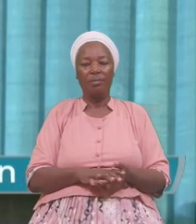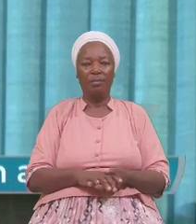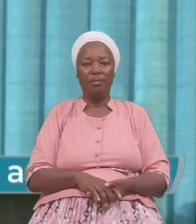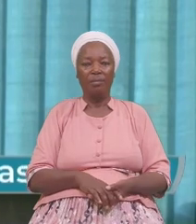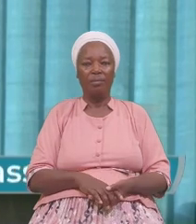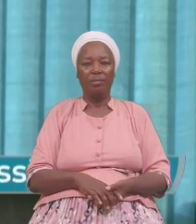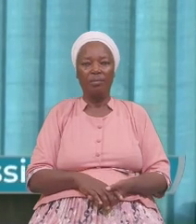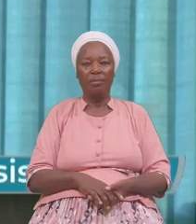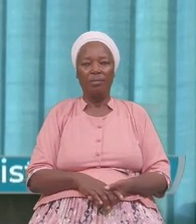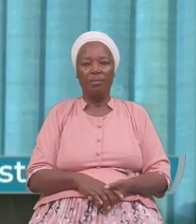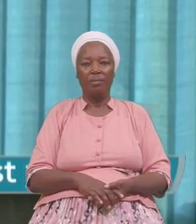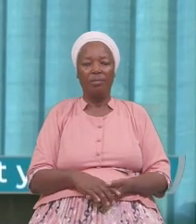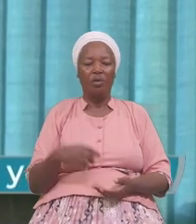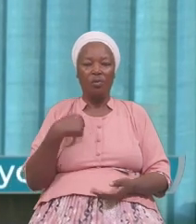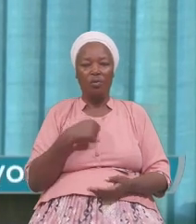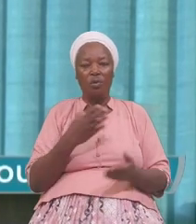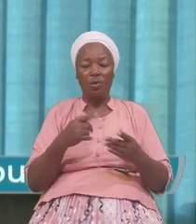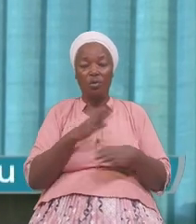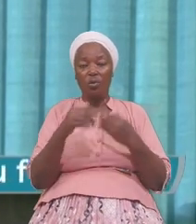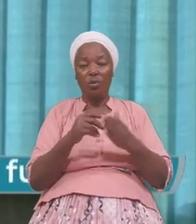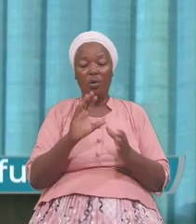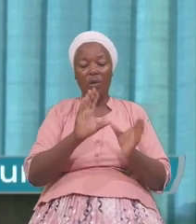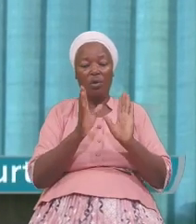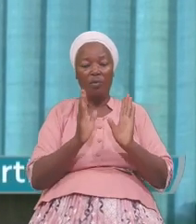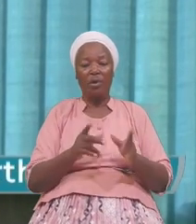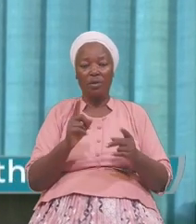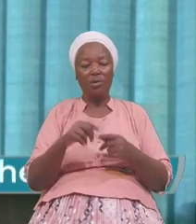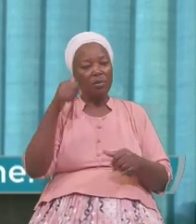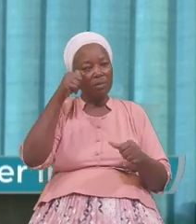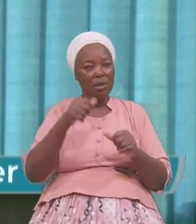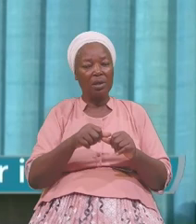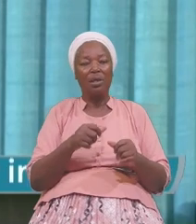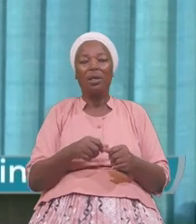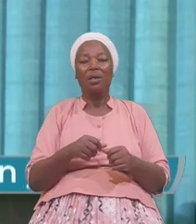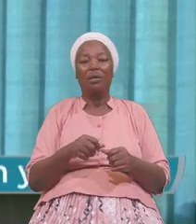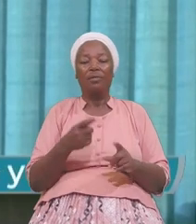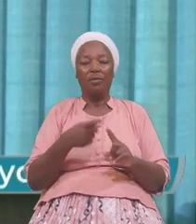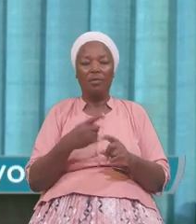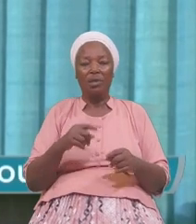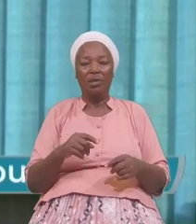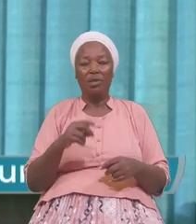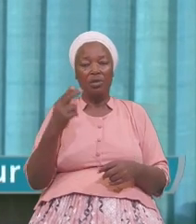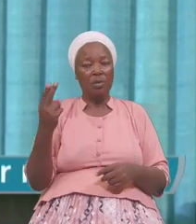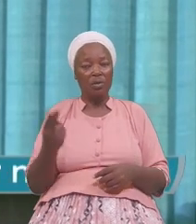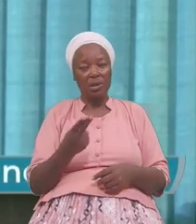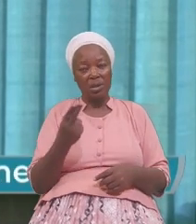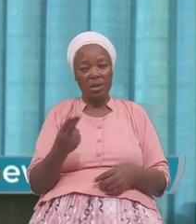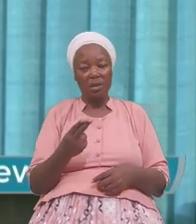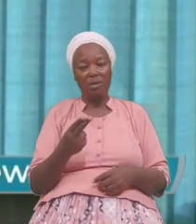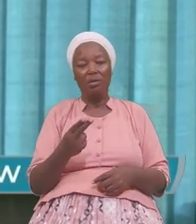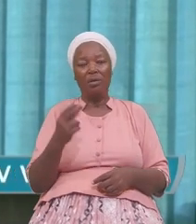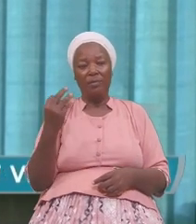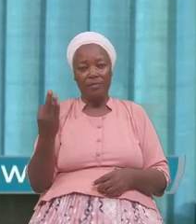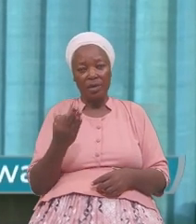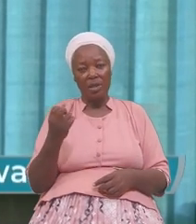We want all our converts to remember, converts right from the first night of the crusade, the launch hour